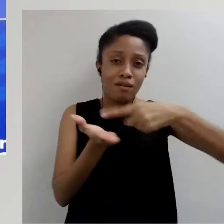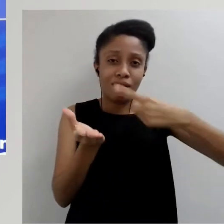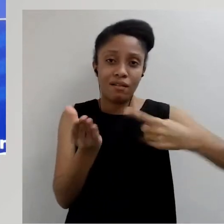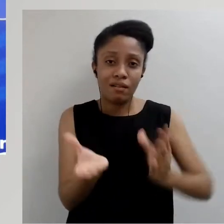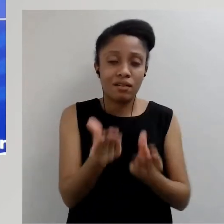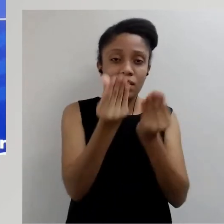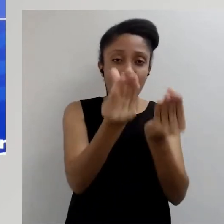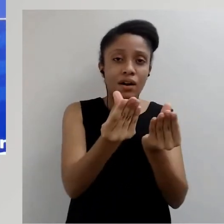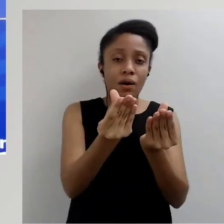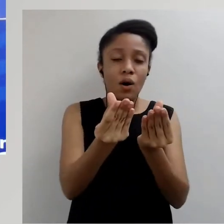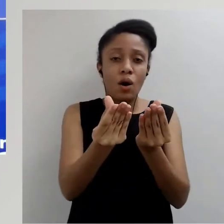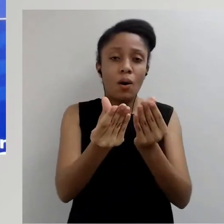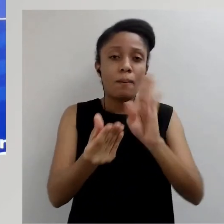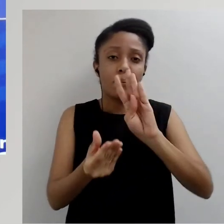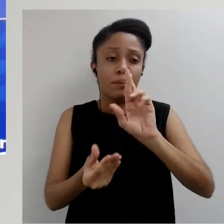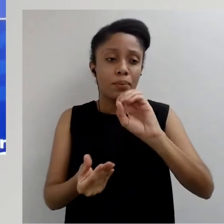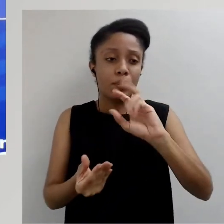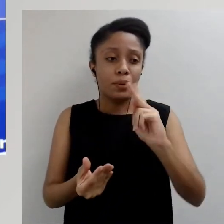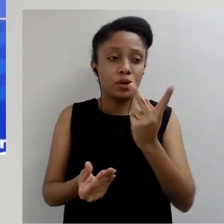example.